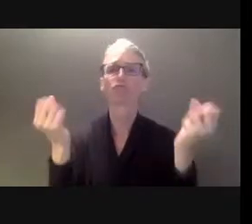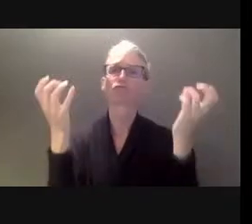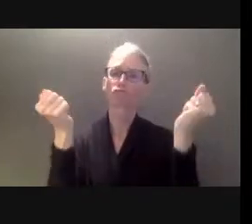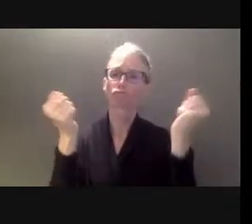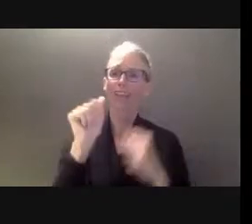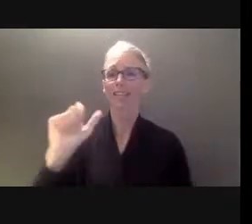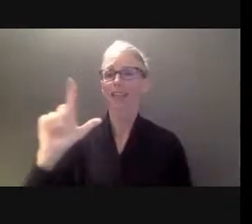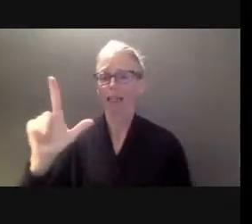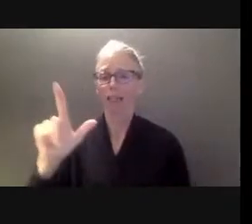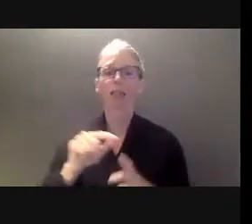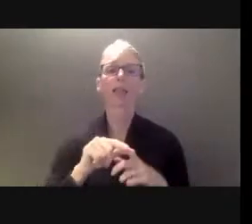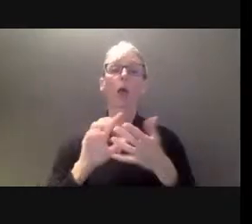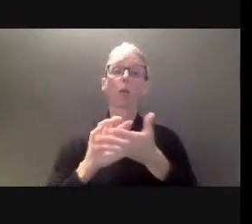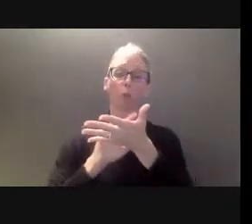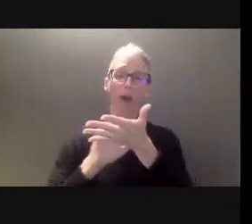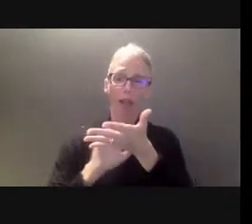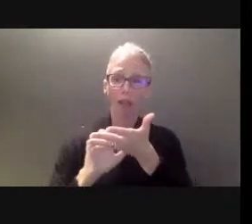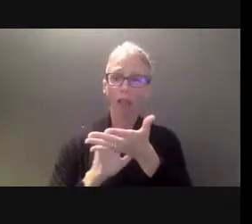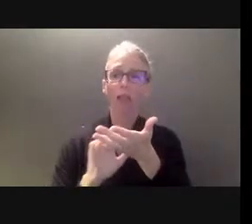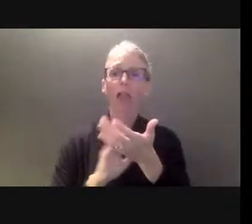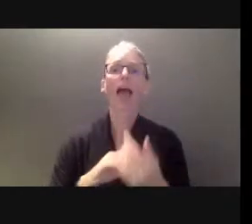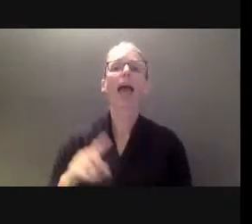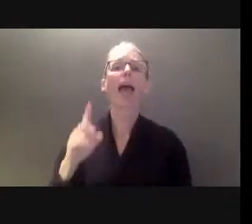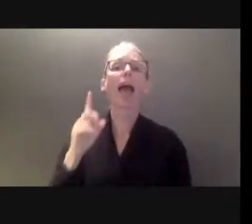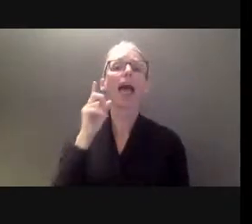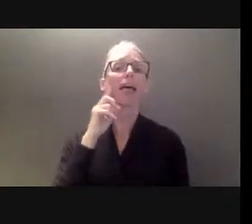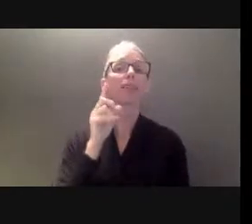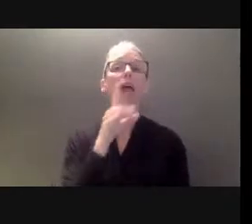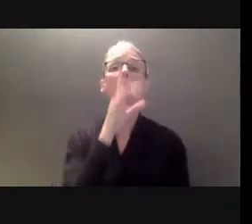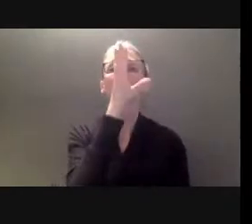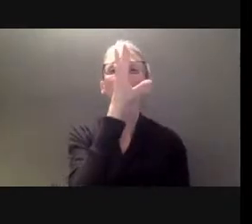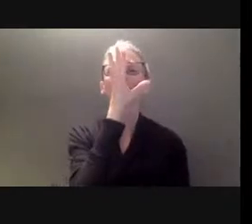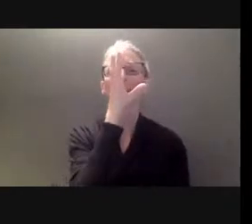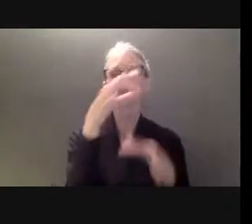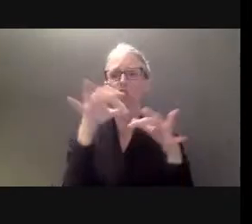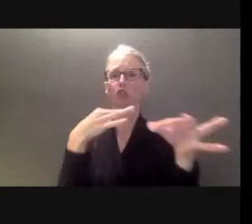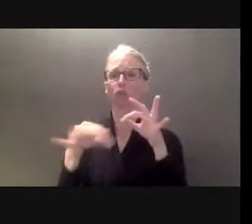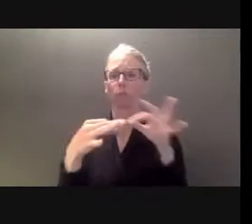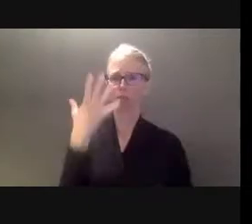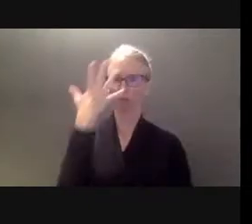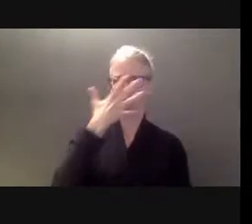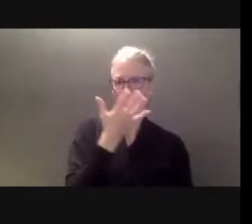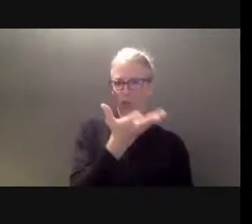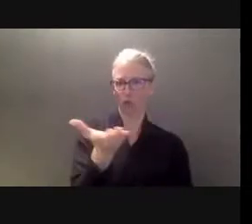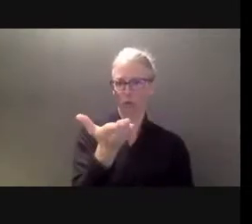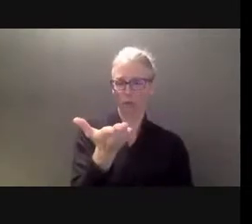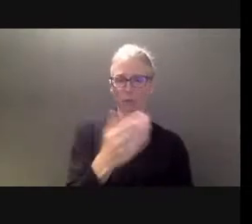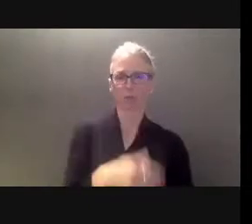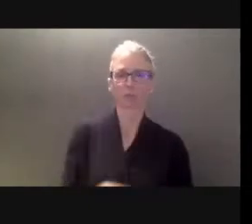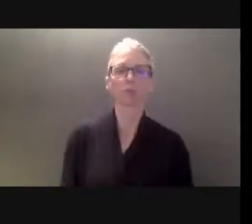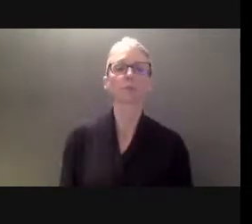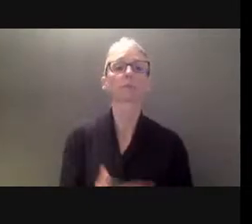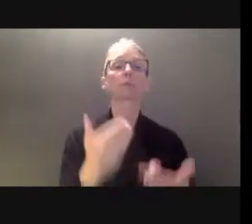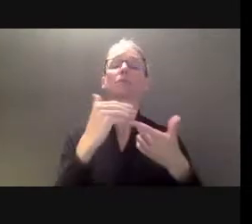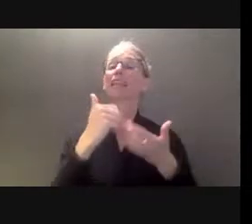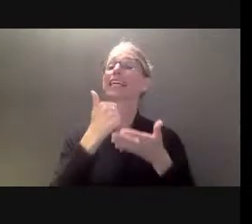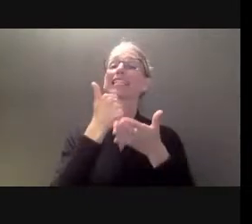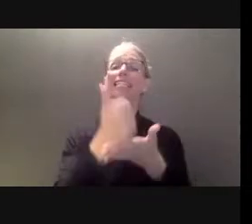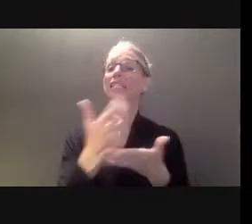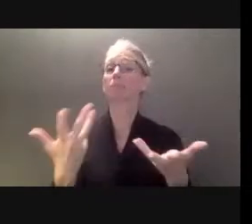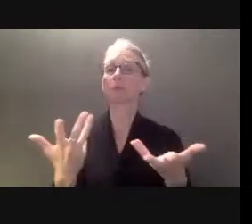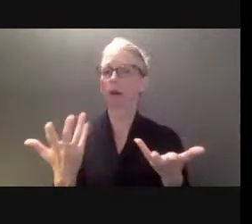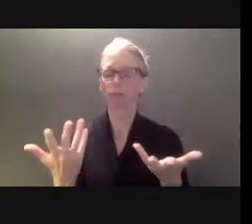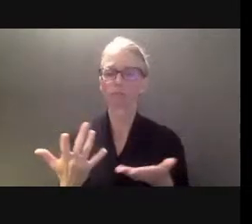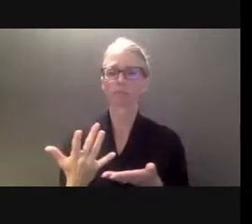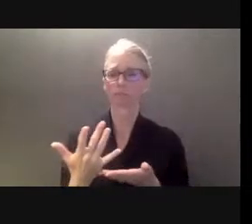and audio description. Assistance is also important for park visitors. This is having the opportunity for assistance to be provided to